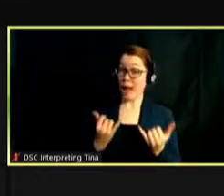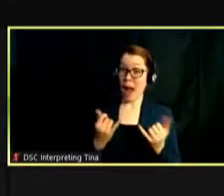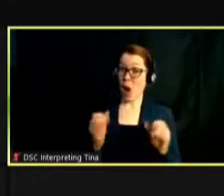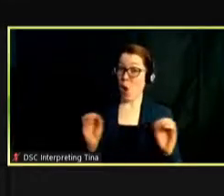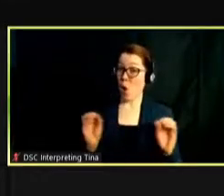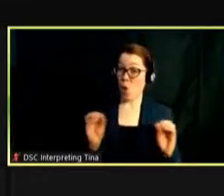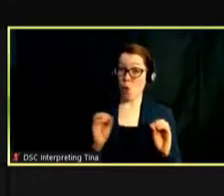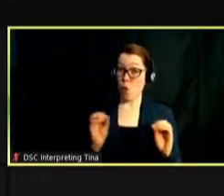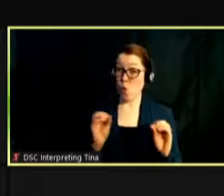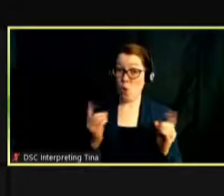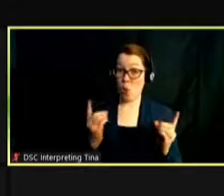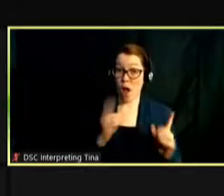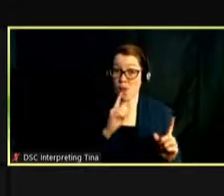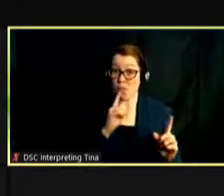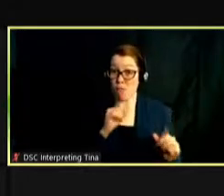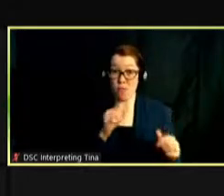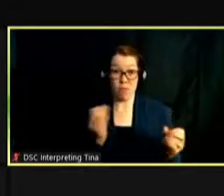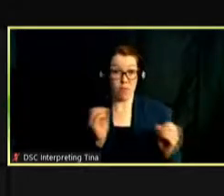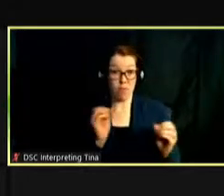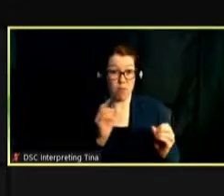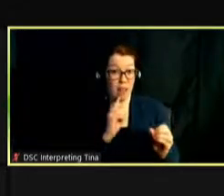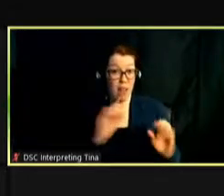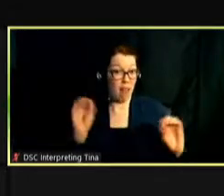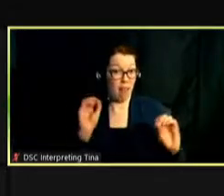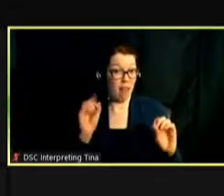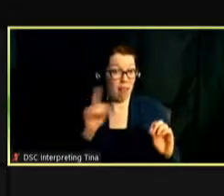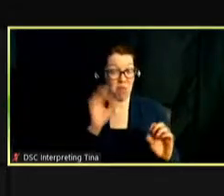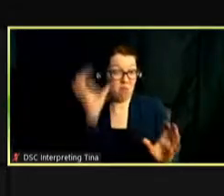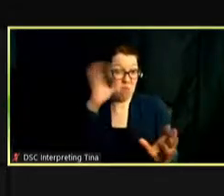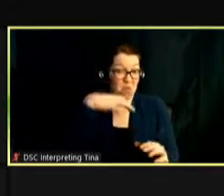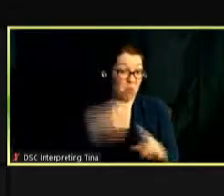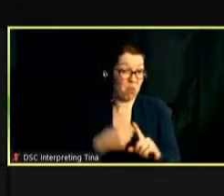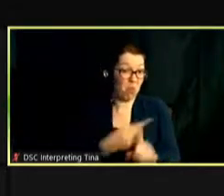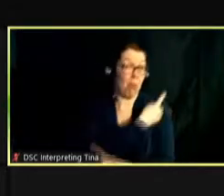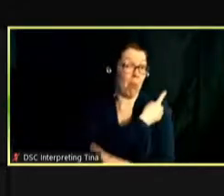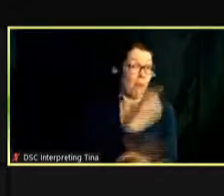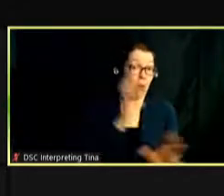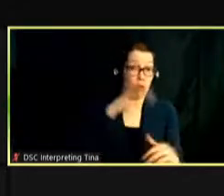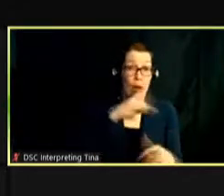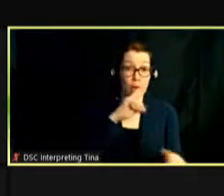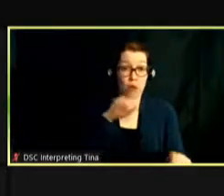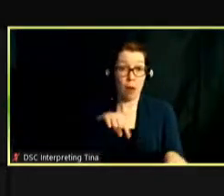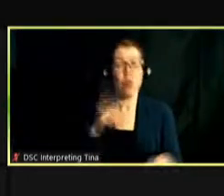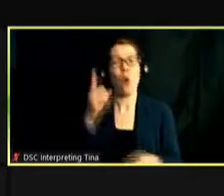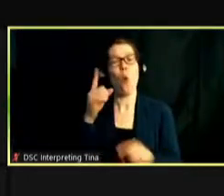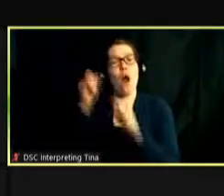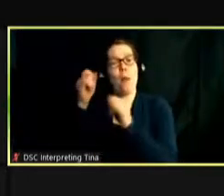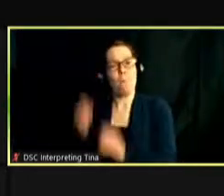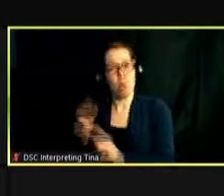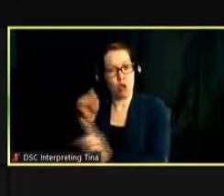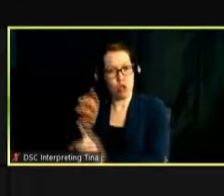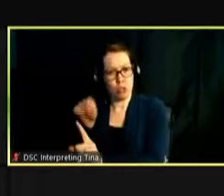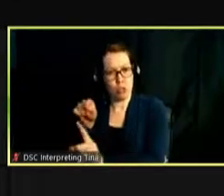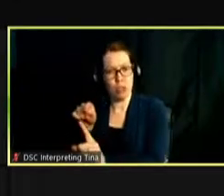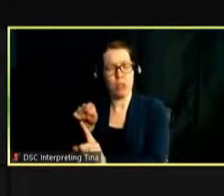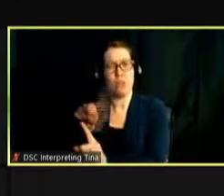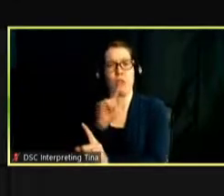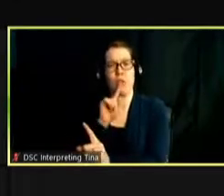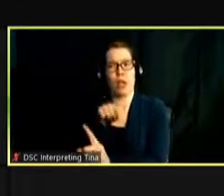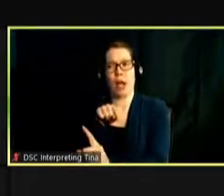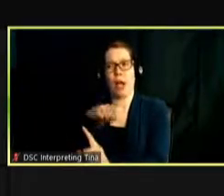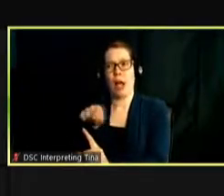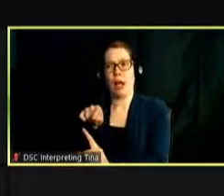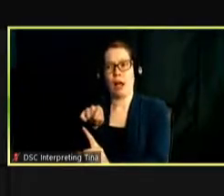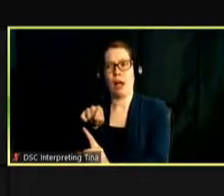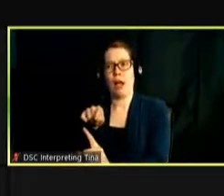no reactions that are out of the ordinary. And that's a good thing. We had one individual that reacted